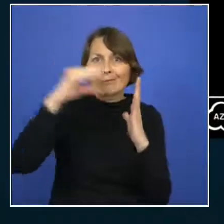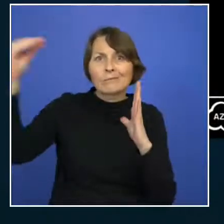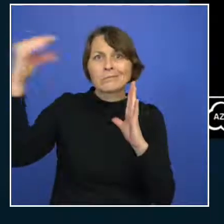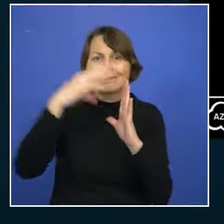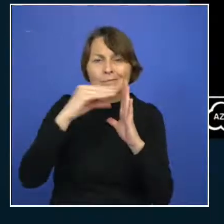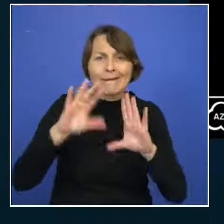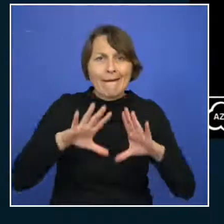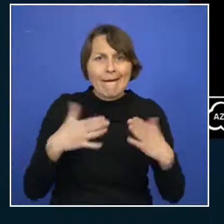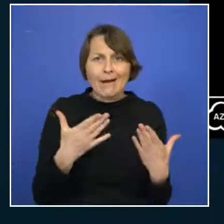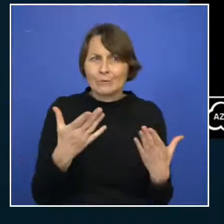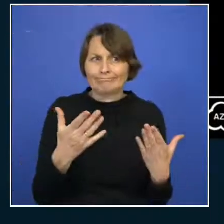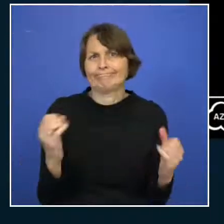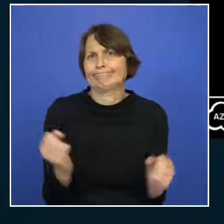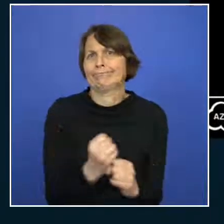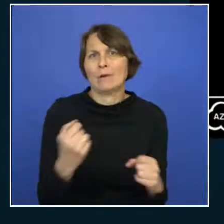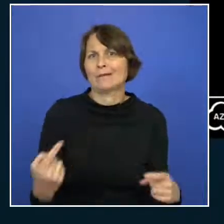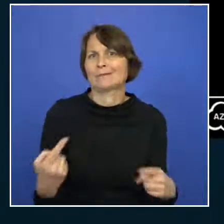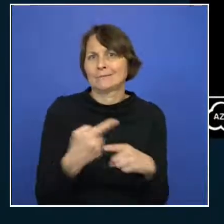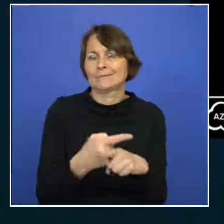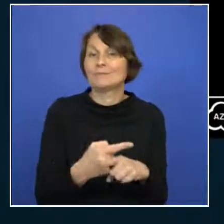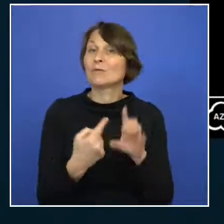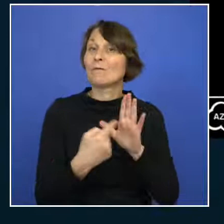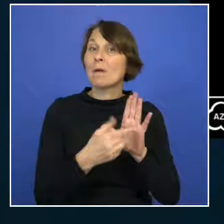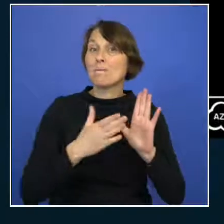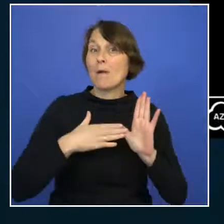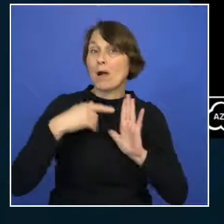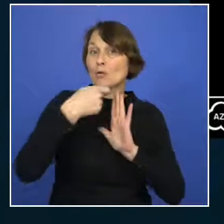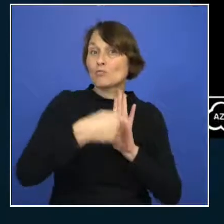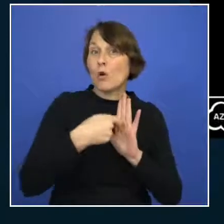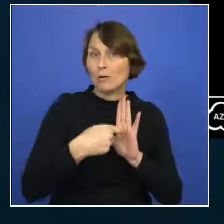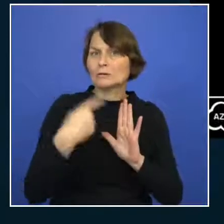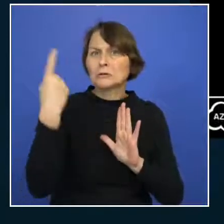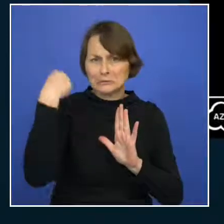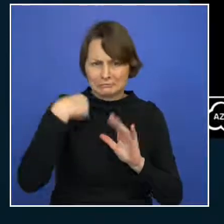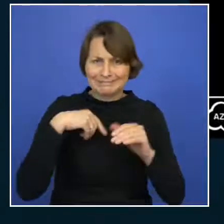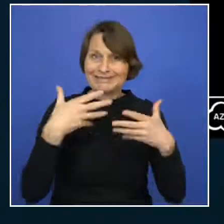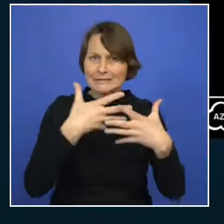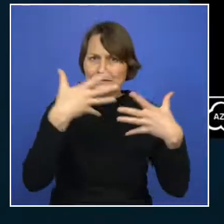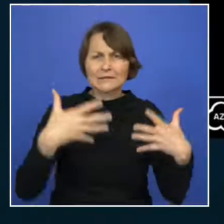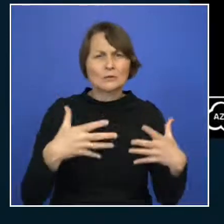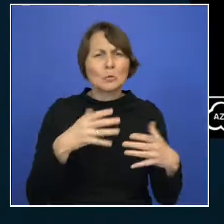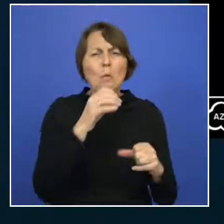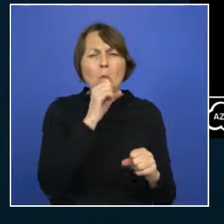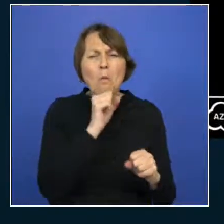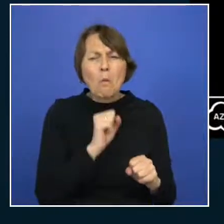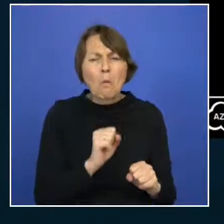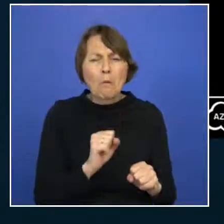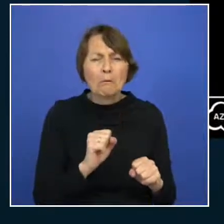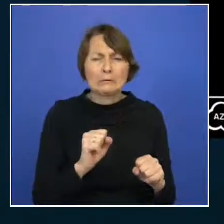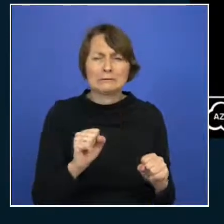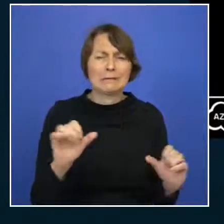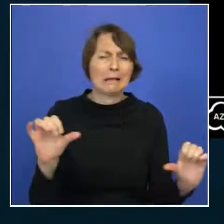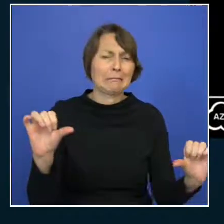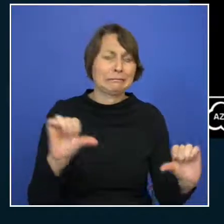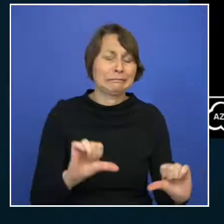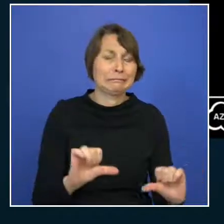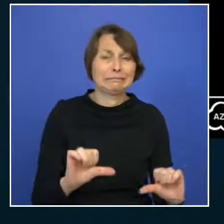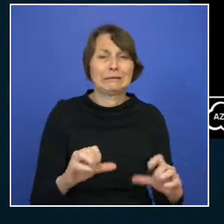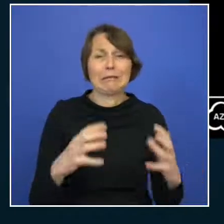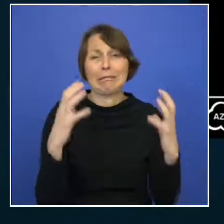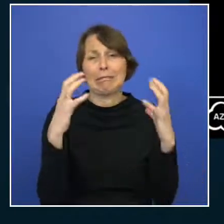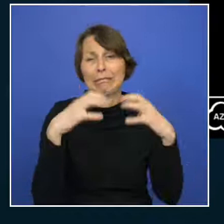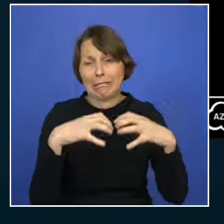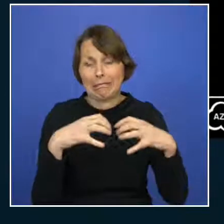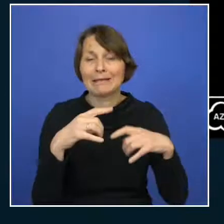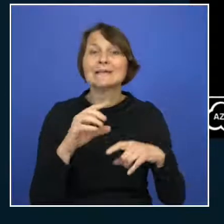it was an old system that were not well documented, and there were several developers that sat on it and